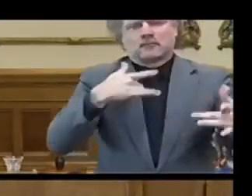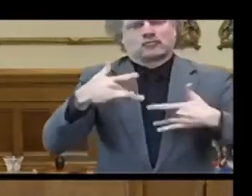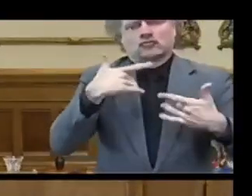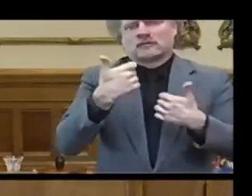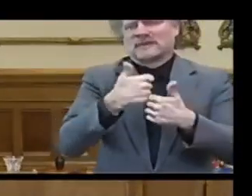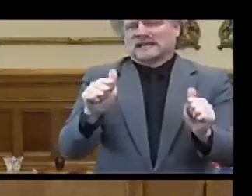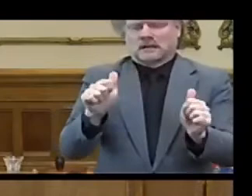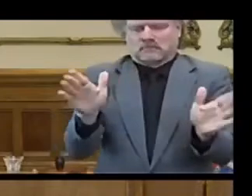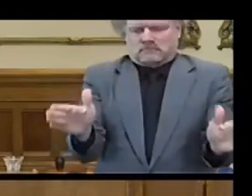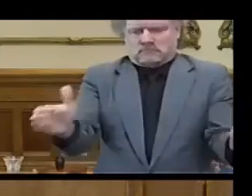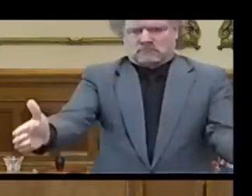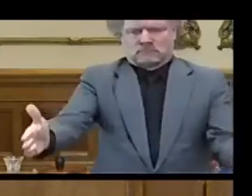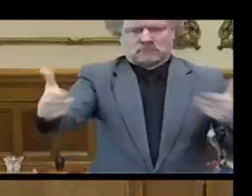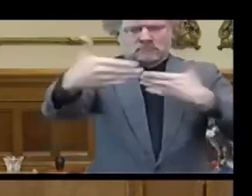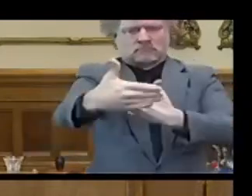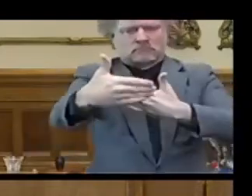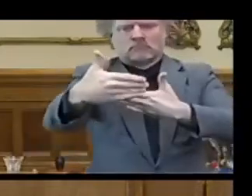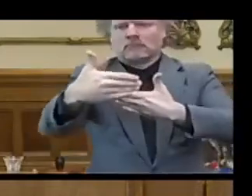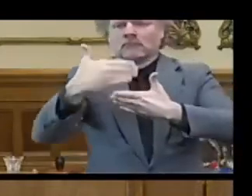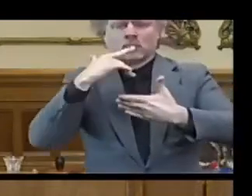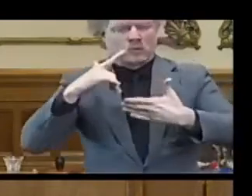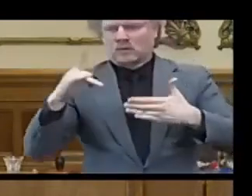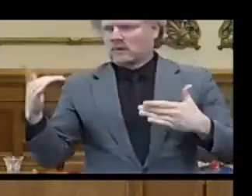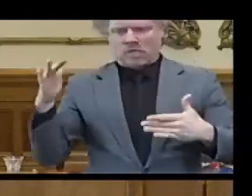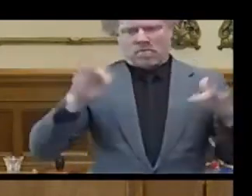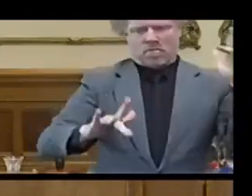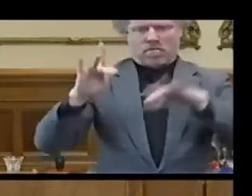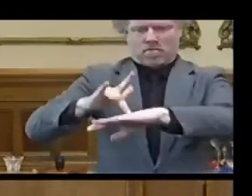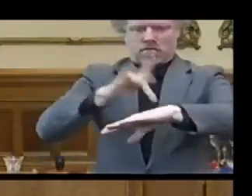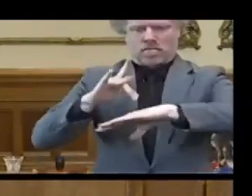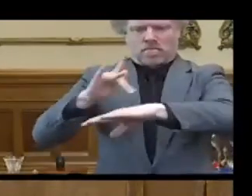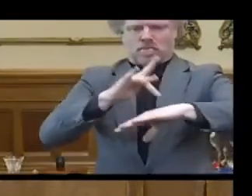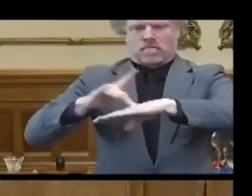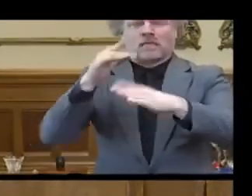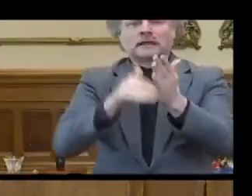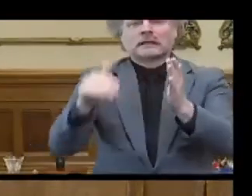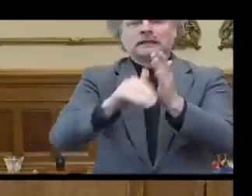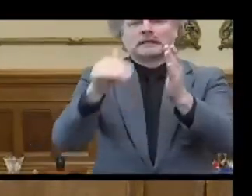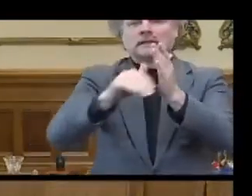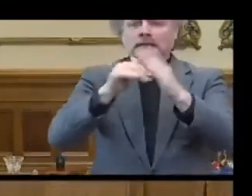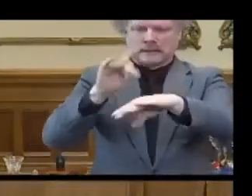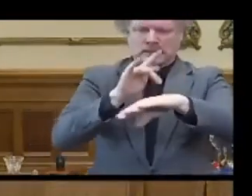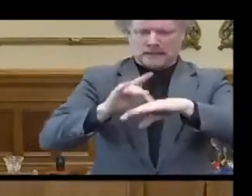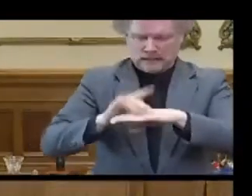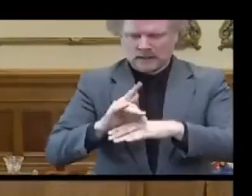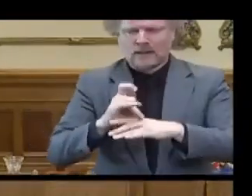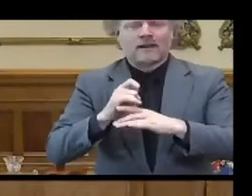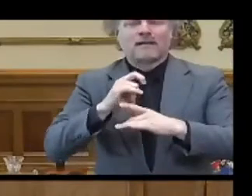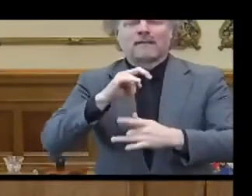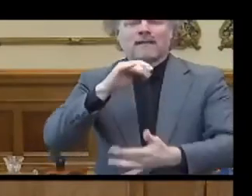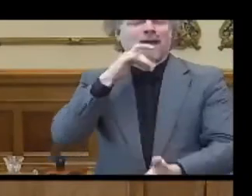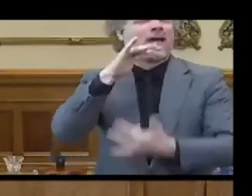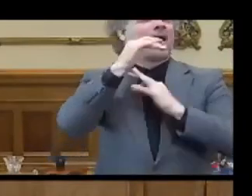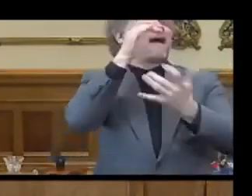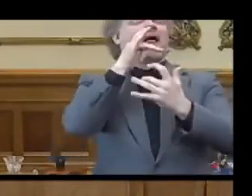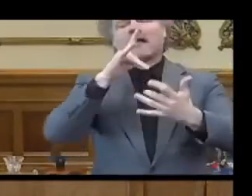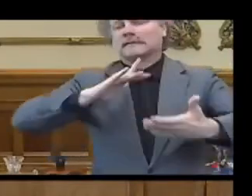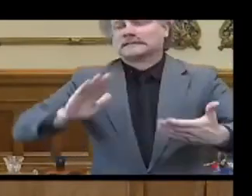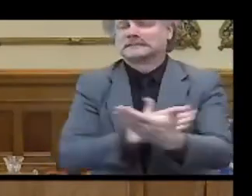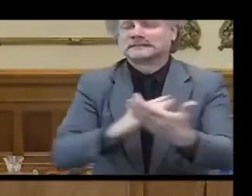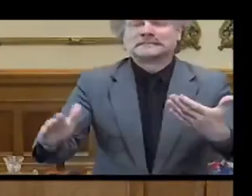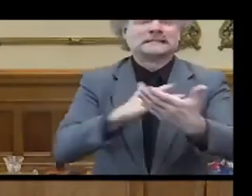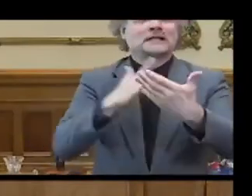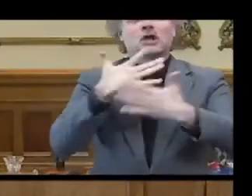enclosed space where people are going to be touching the same surfaces over and over again and potentially laughing and singing and having a